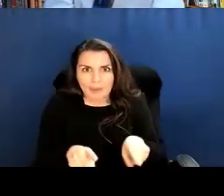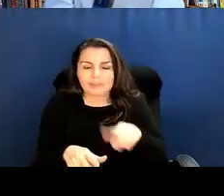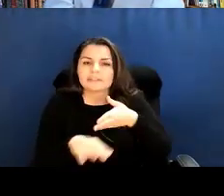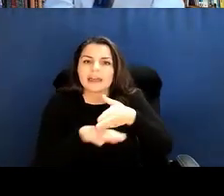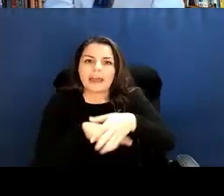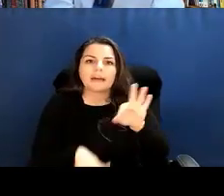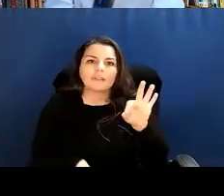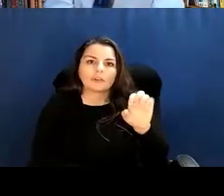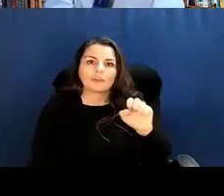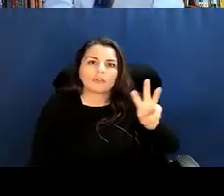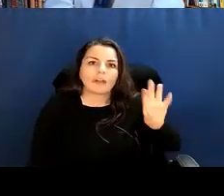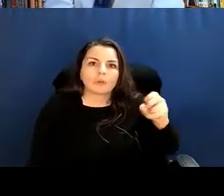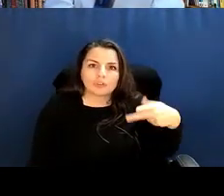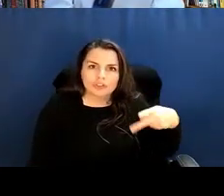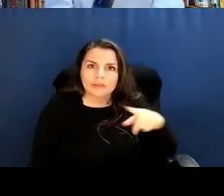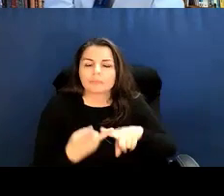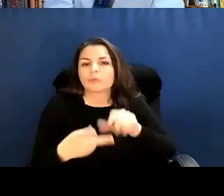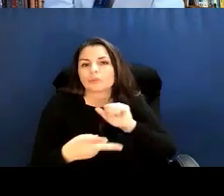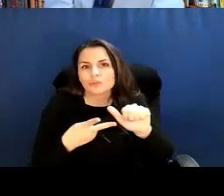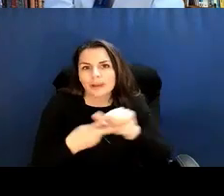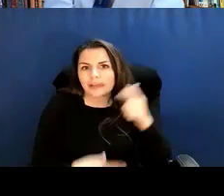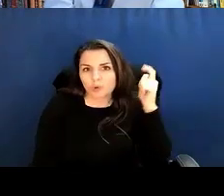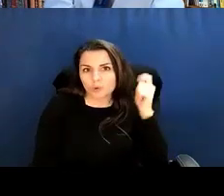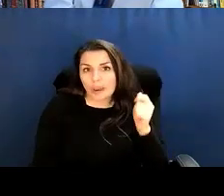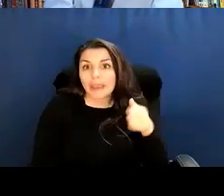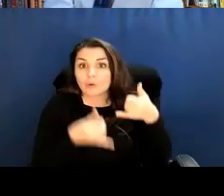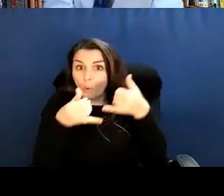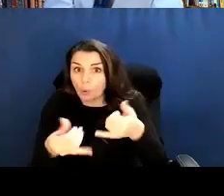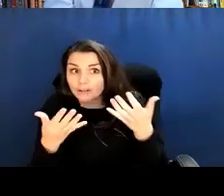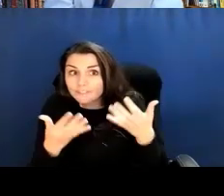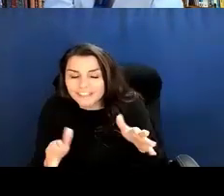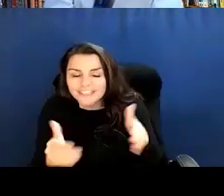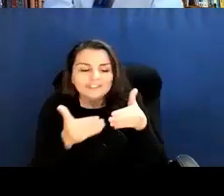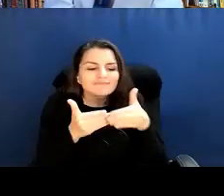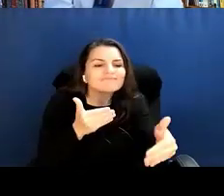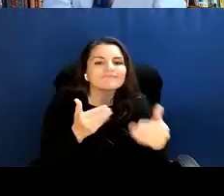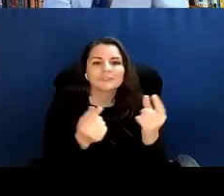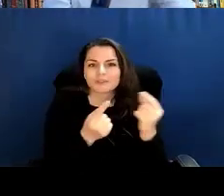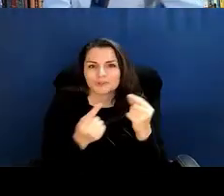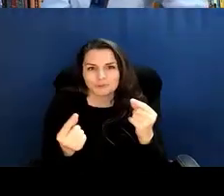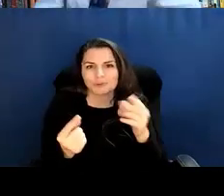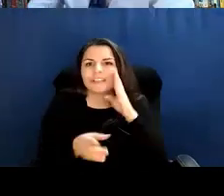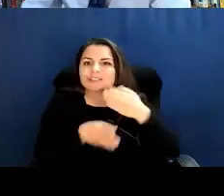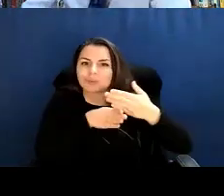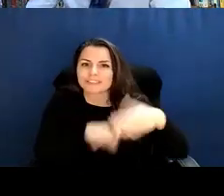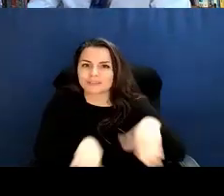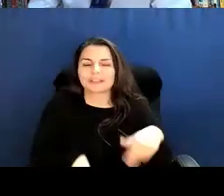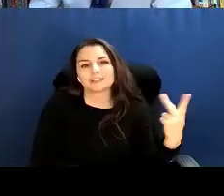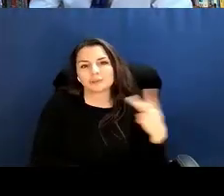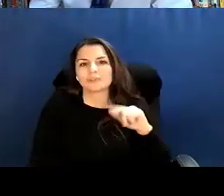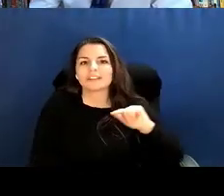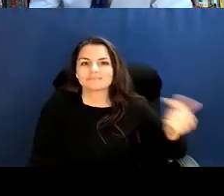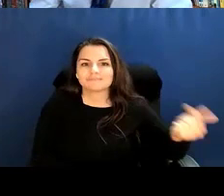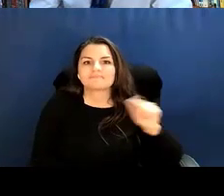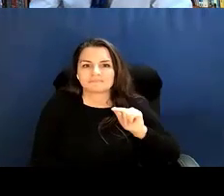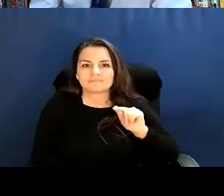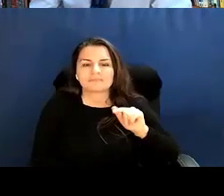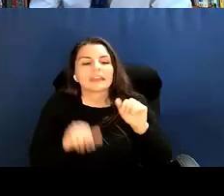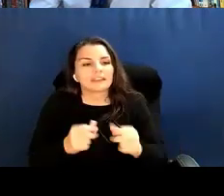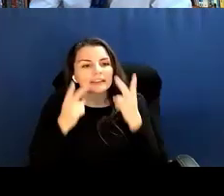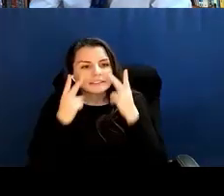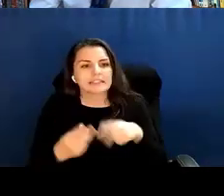fellowship or a training grant is awarded. And so we're dividing it up that way. In the bullets down there at the bottom, you see I'll